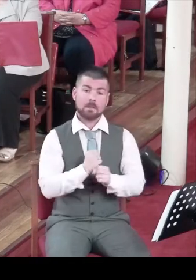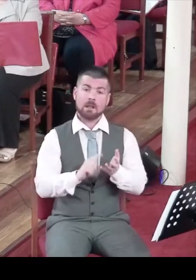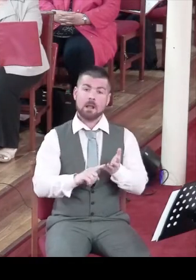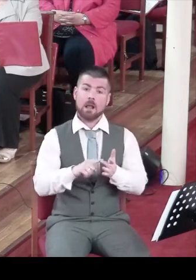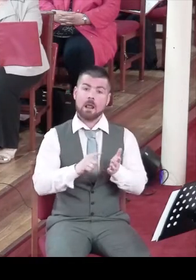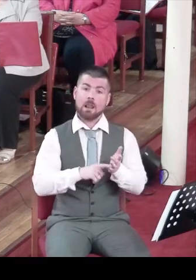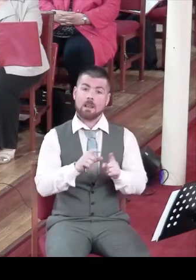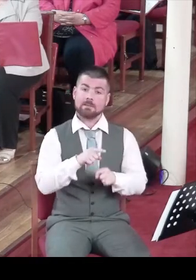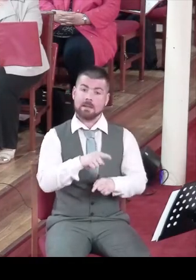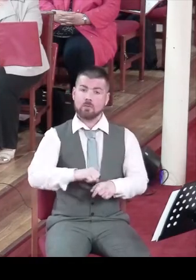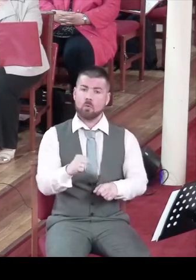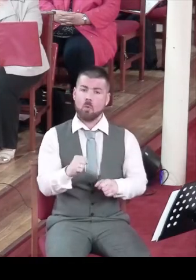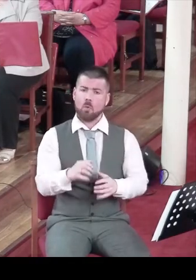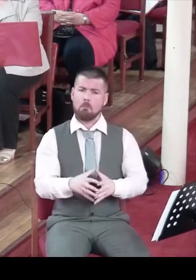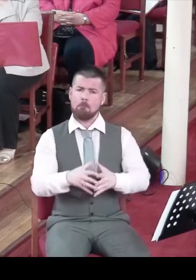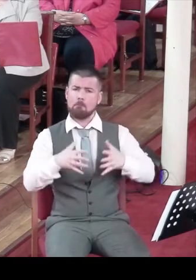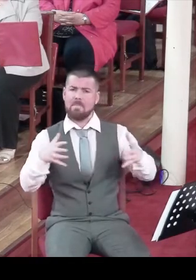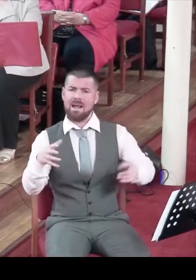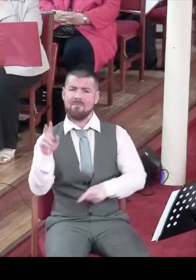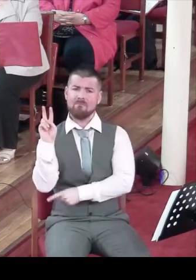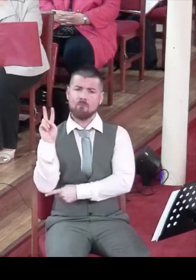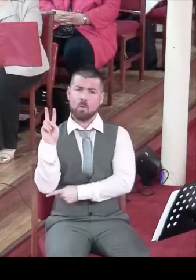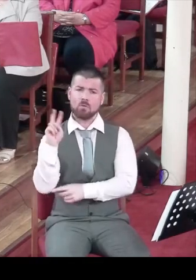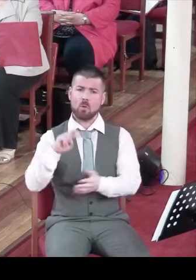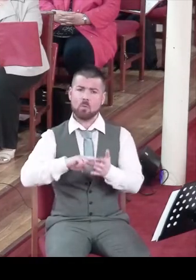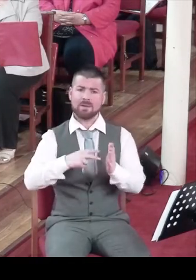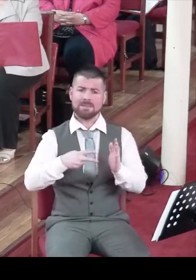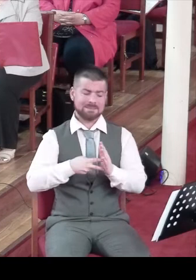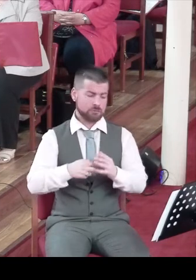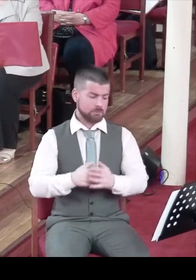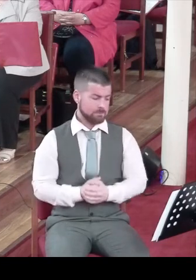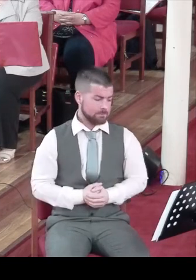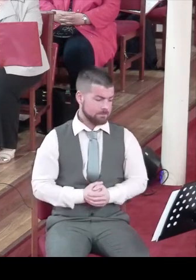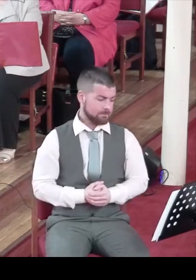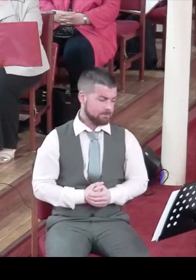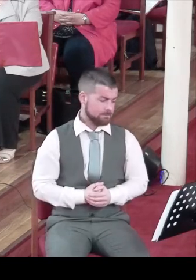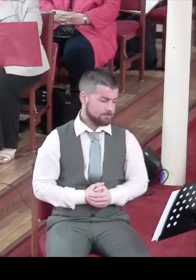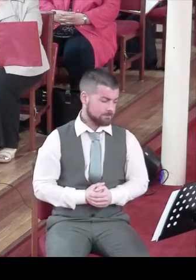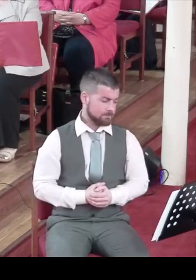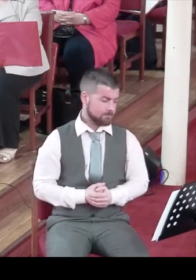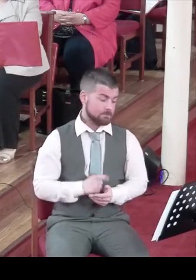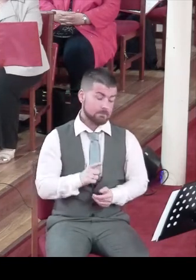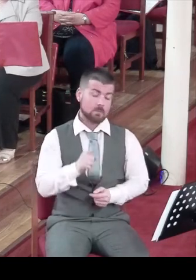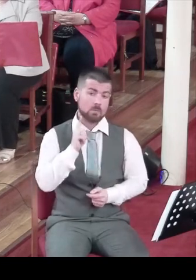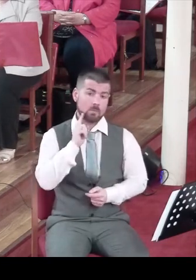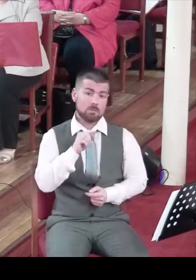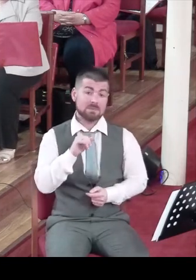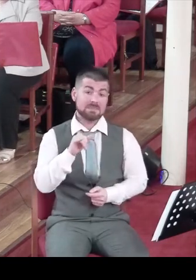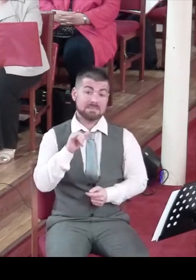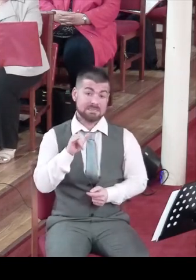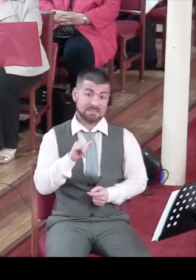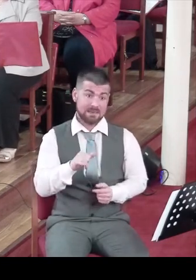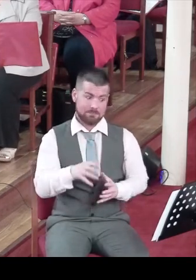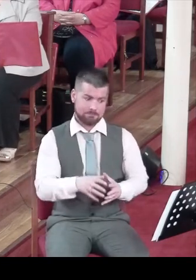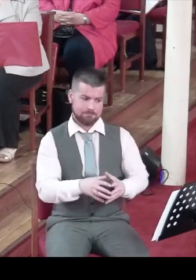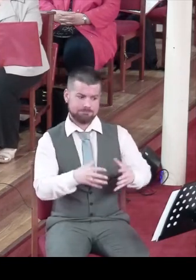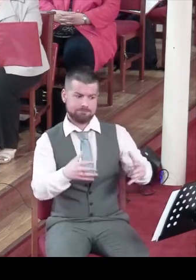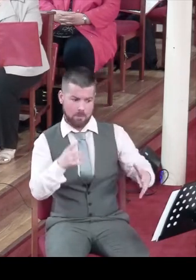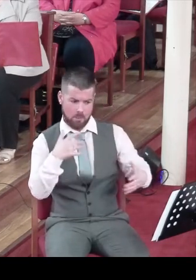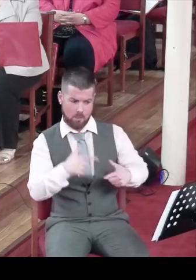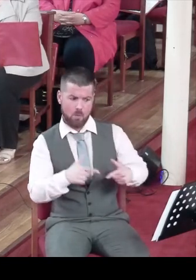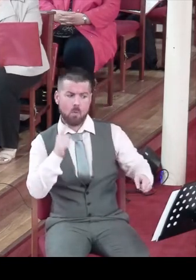of Scotland's largest voluntary organisations. Although women do make up the bulk of the